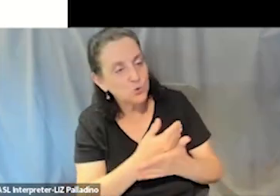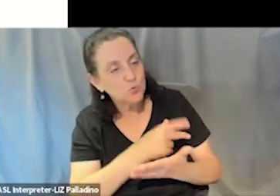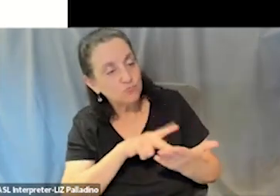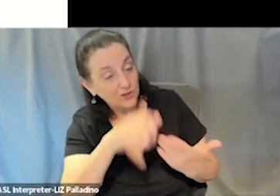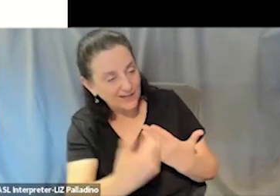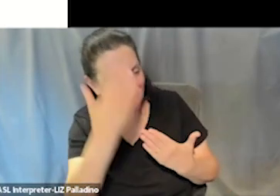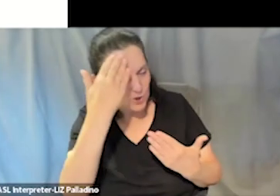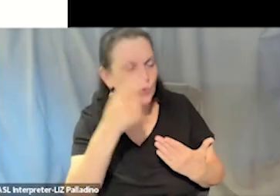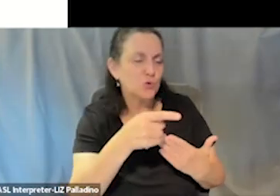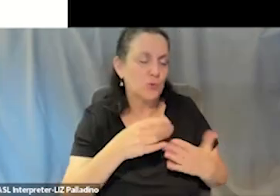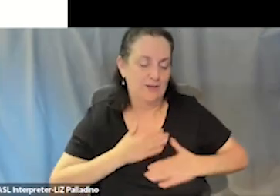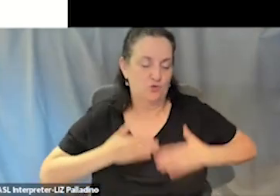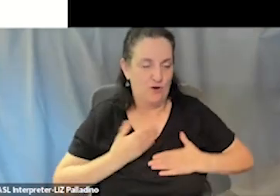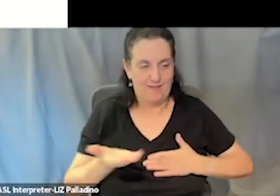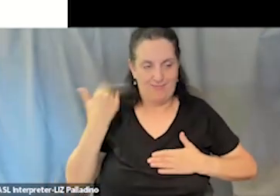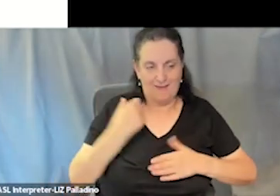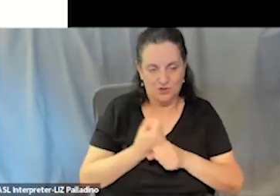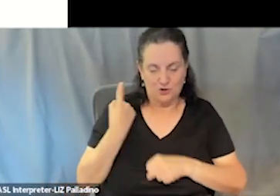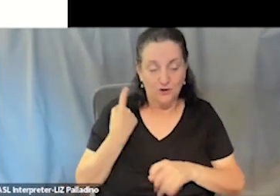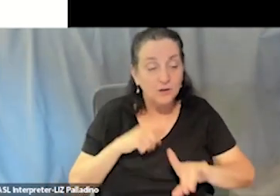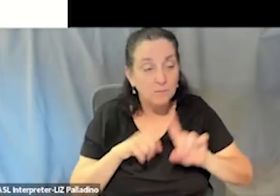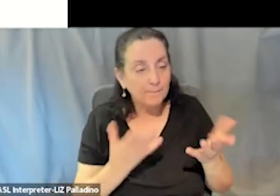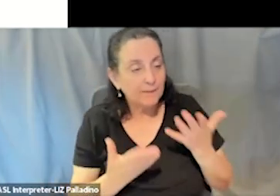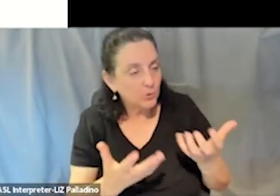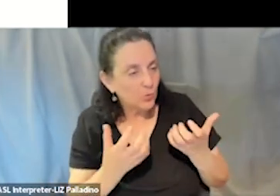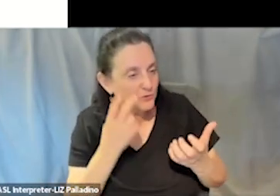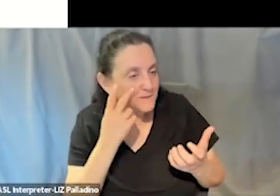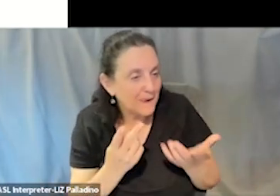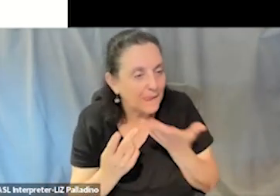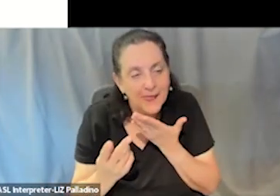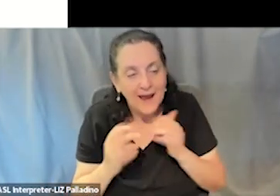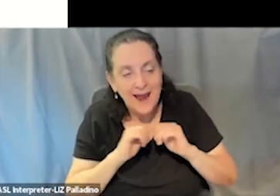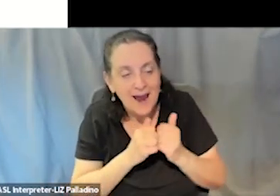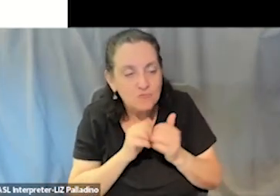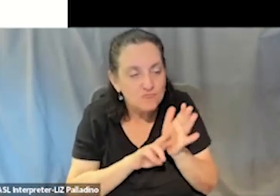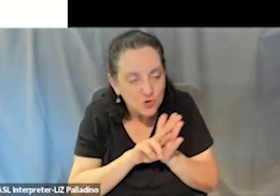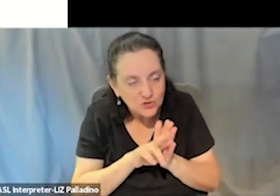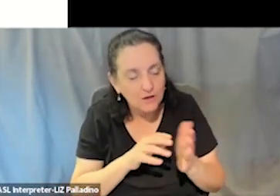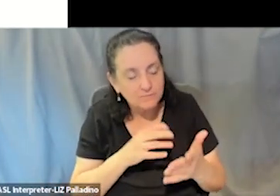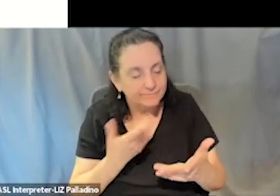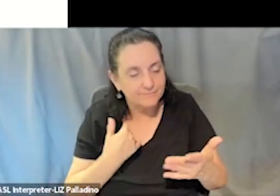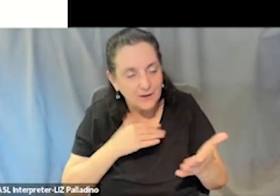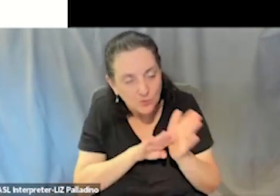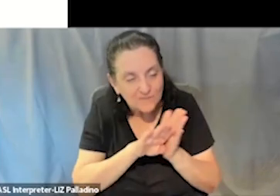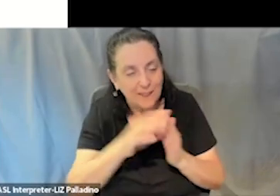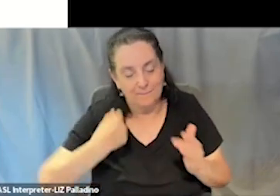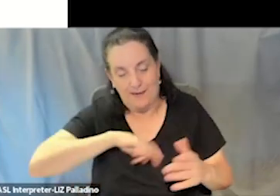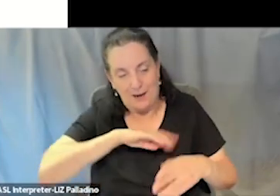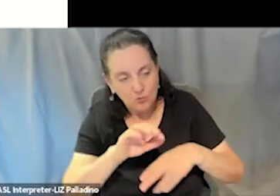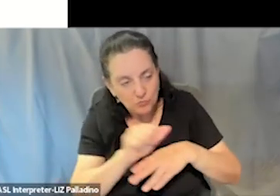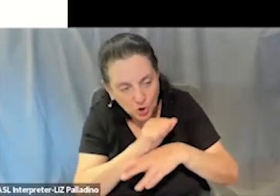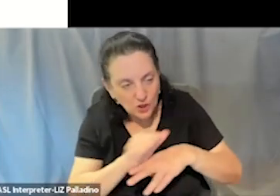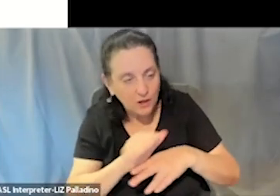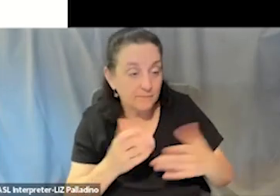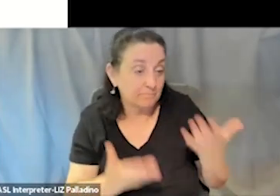last season. We've got this neat work coming up, and I just wanted you to feel. I just came out of rehearsal yesterday. That makes someone feel very special that they're